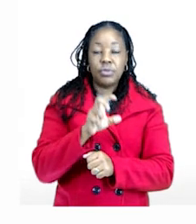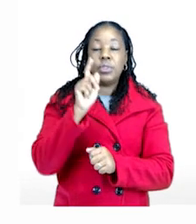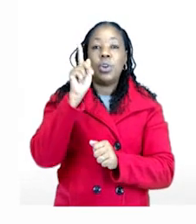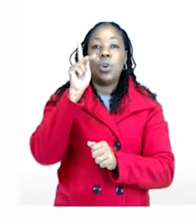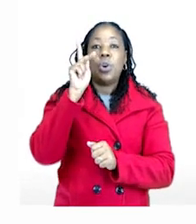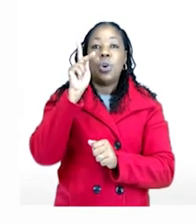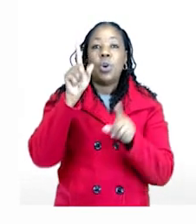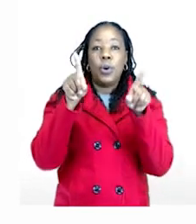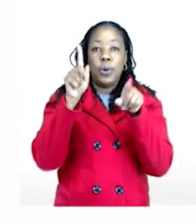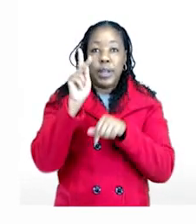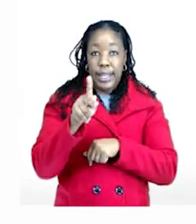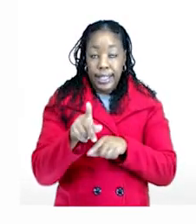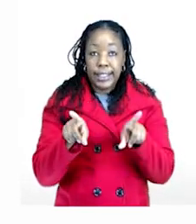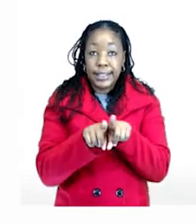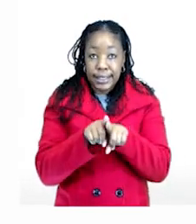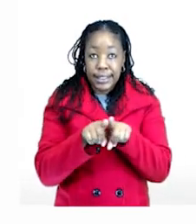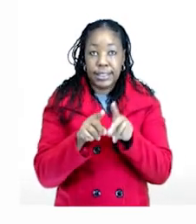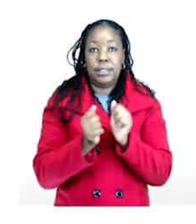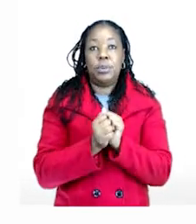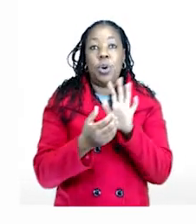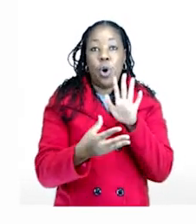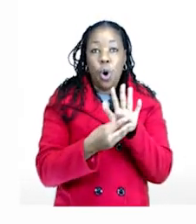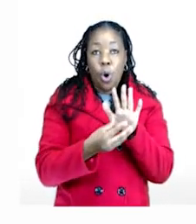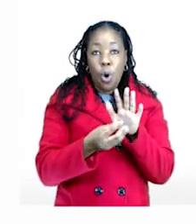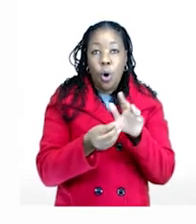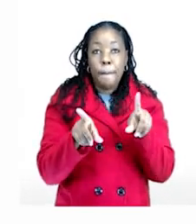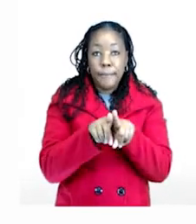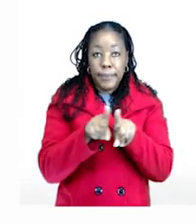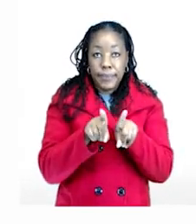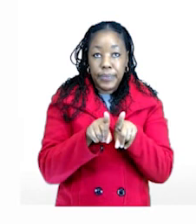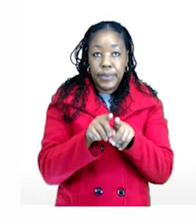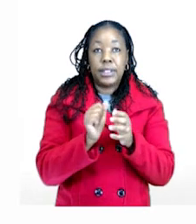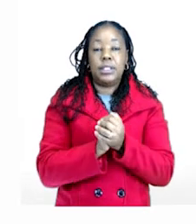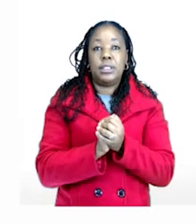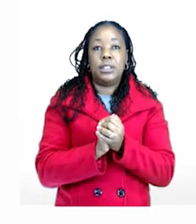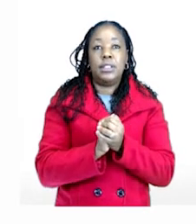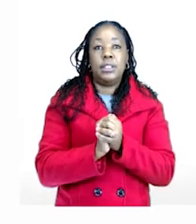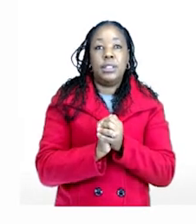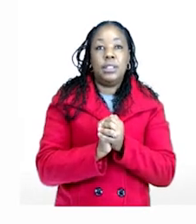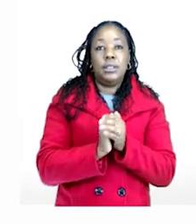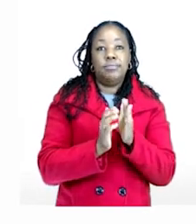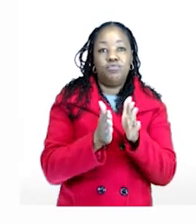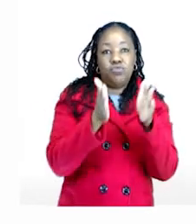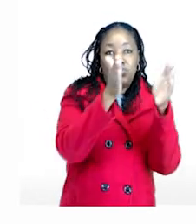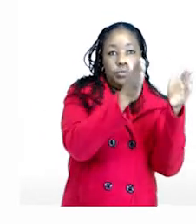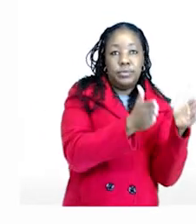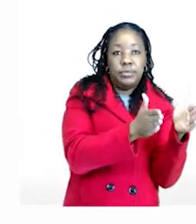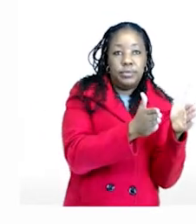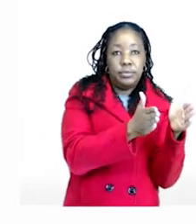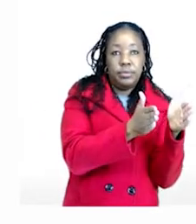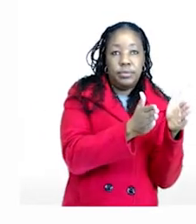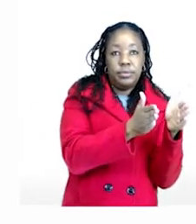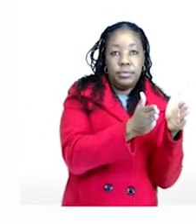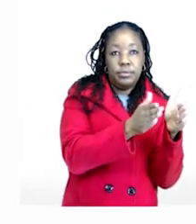dots and pay close attention to the pattern that has been drawn on the left-hand